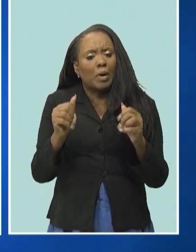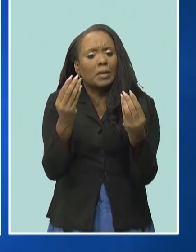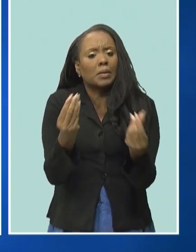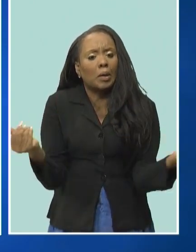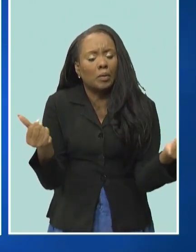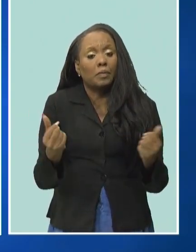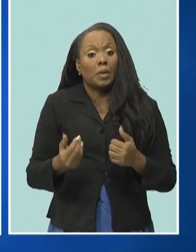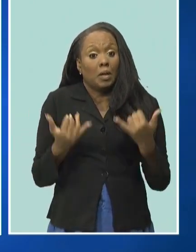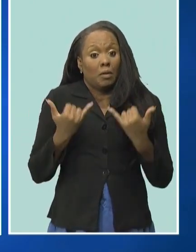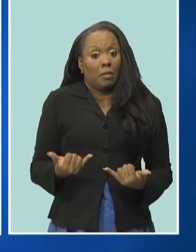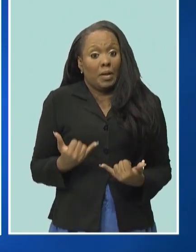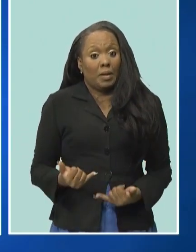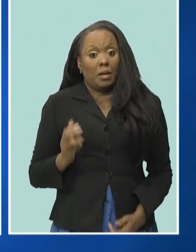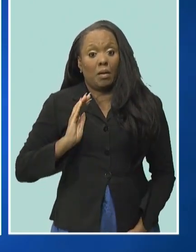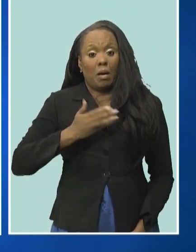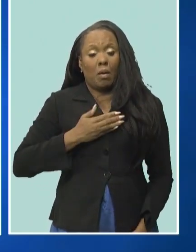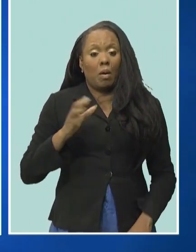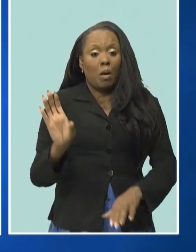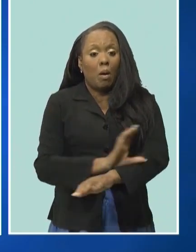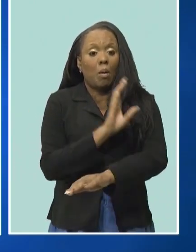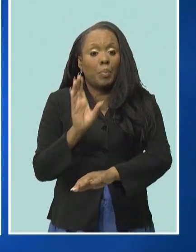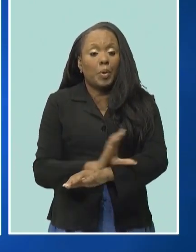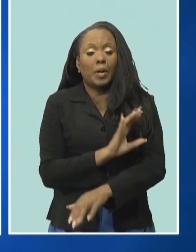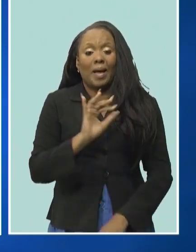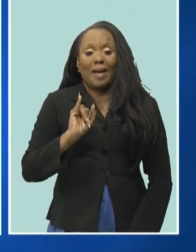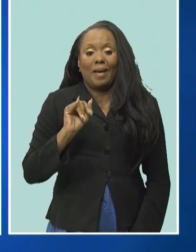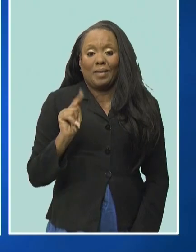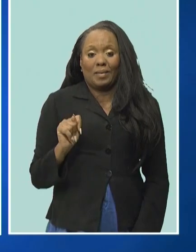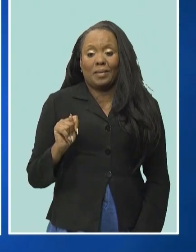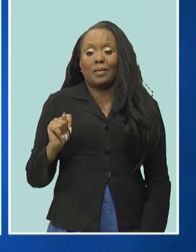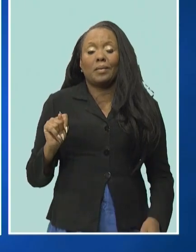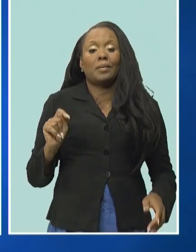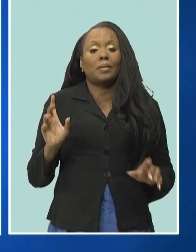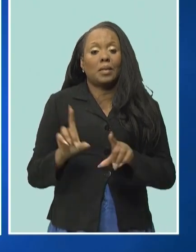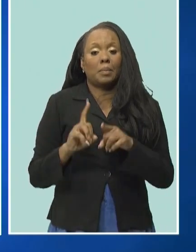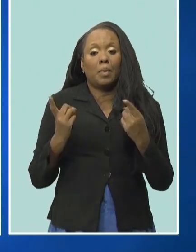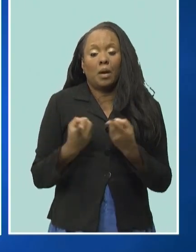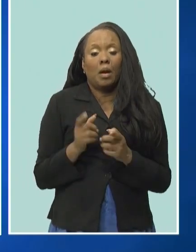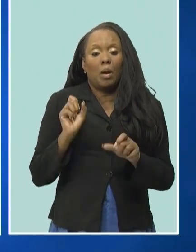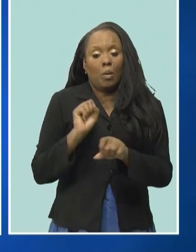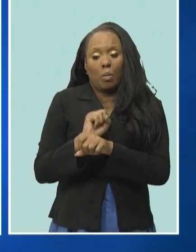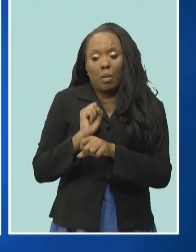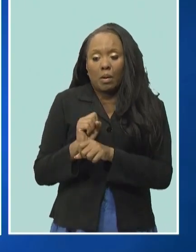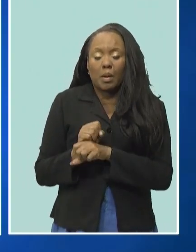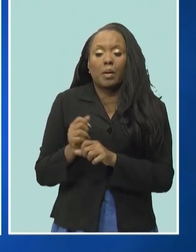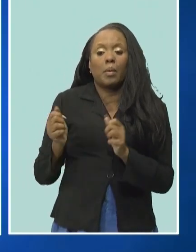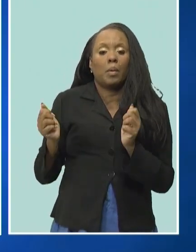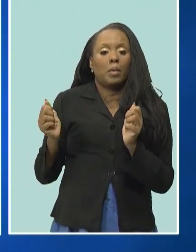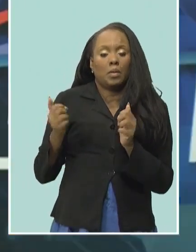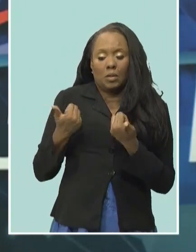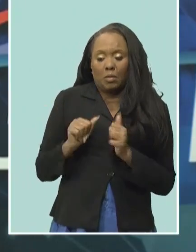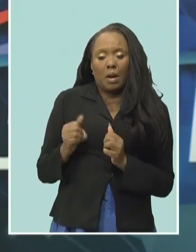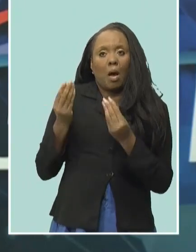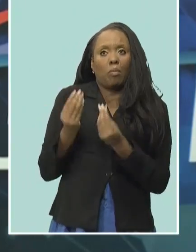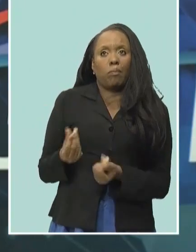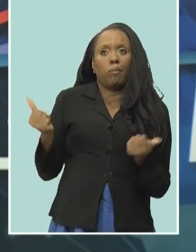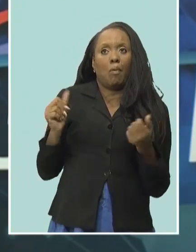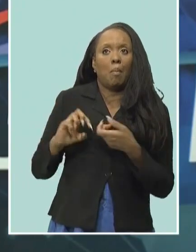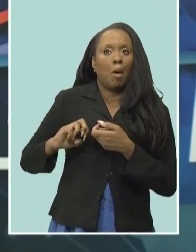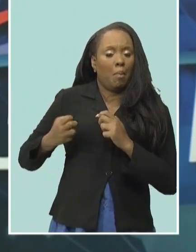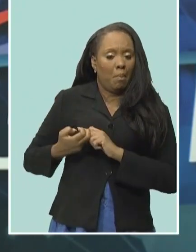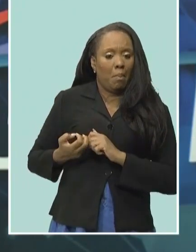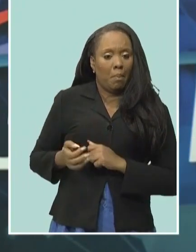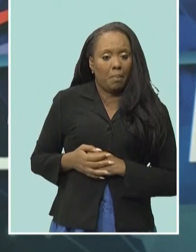in conjunction with MIST and a cybersecurity expert to rectify the situation. Ms.